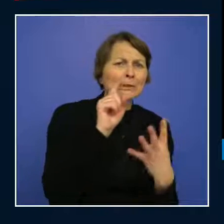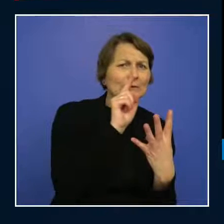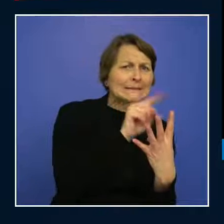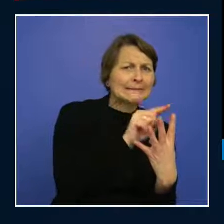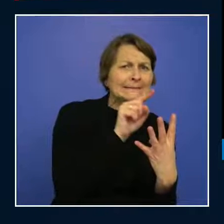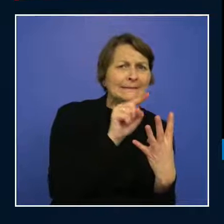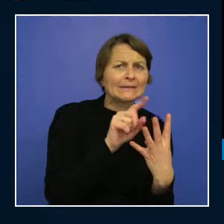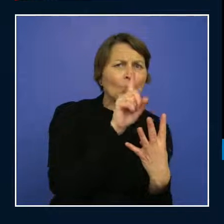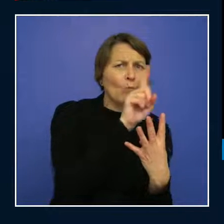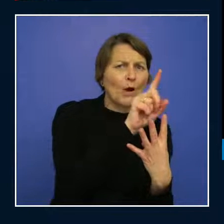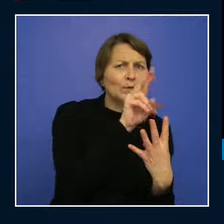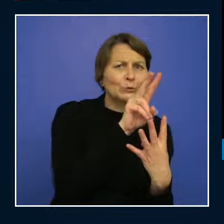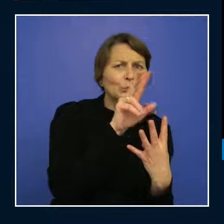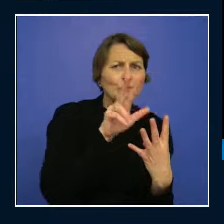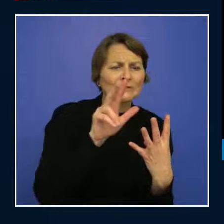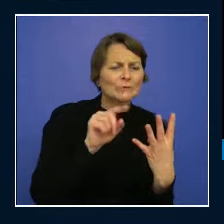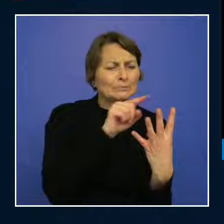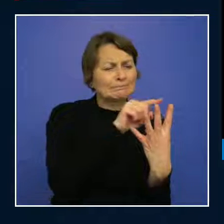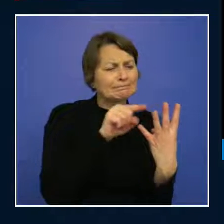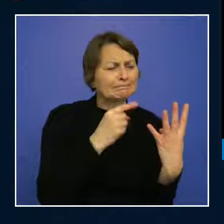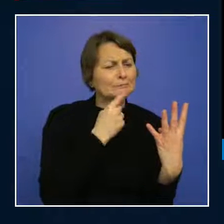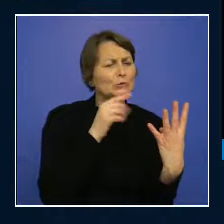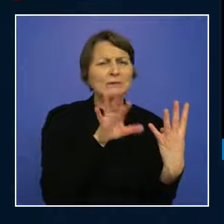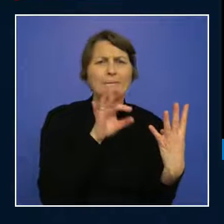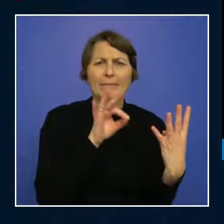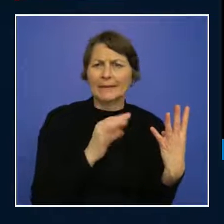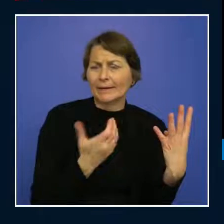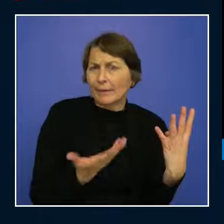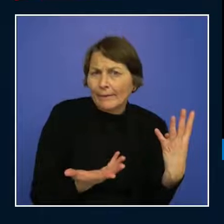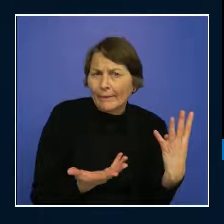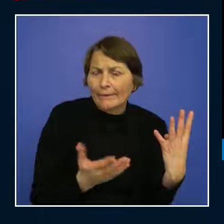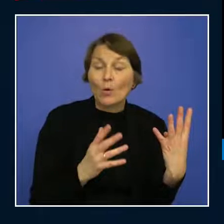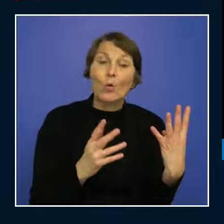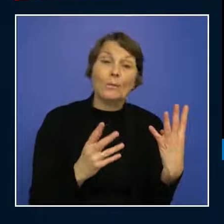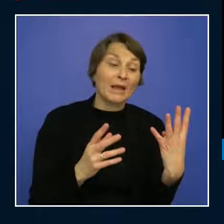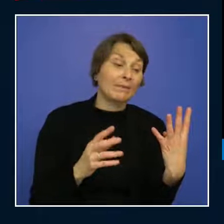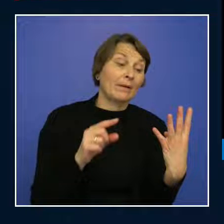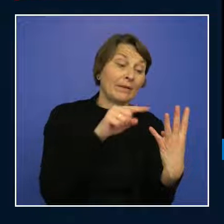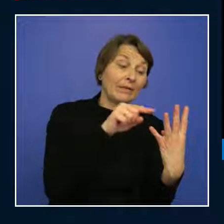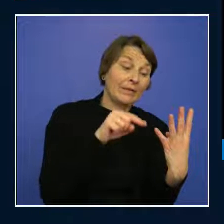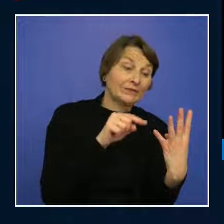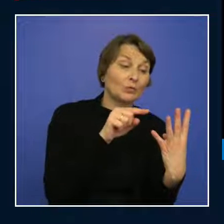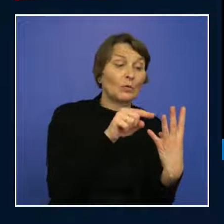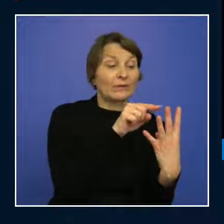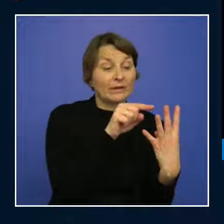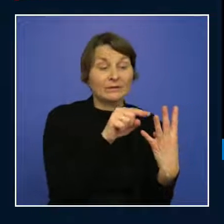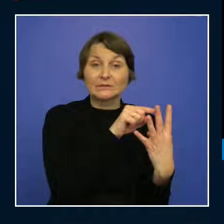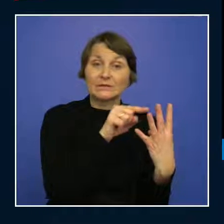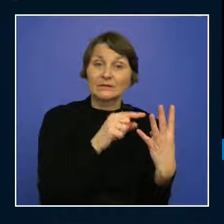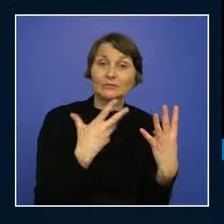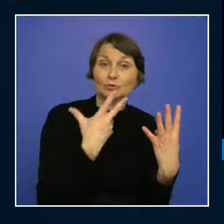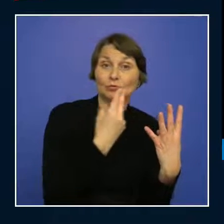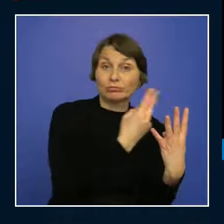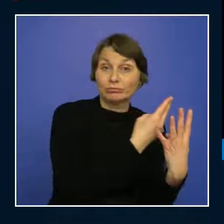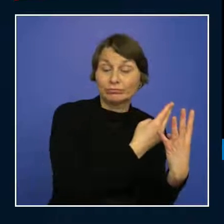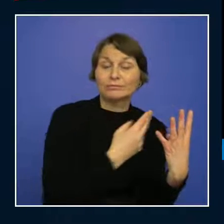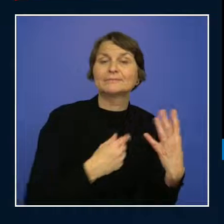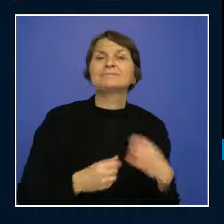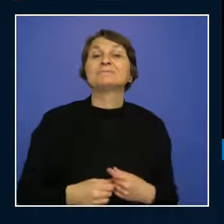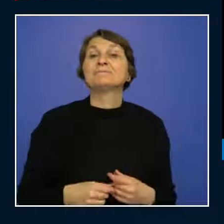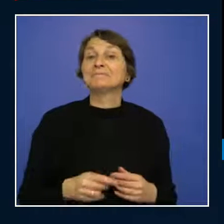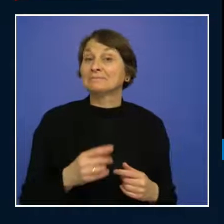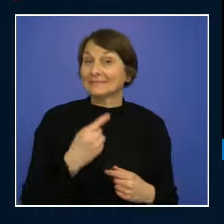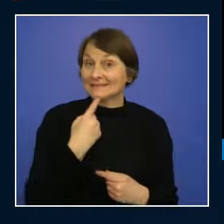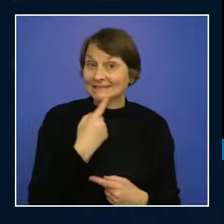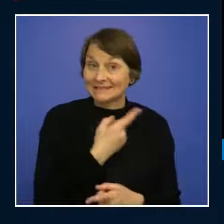And is it a versus case, or is it a case of a combination of these resources? What I would say is, when you are